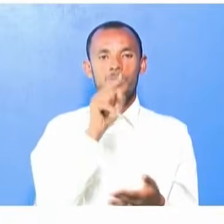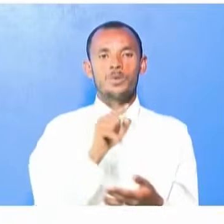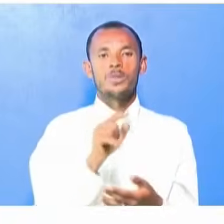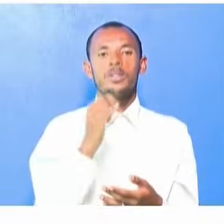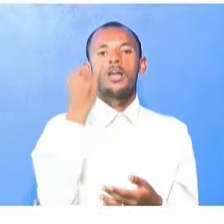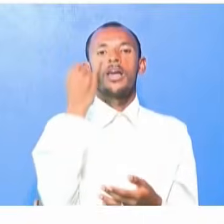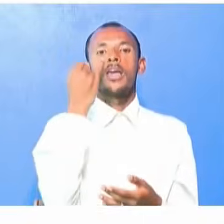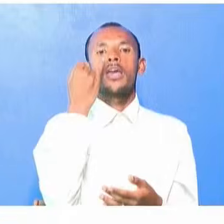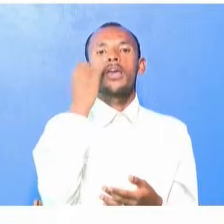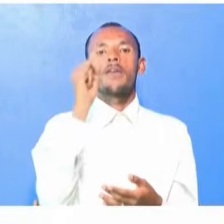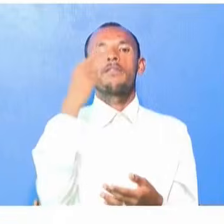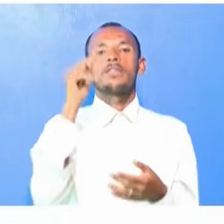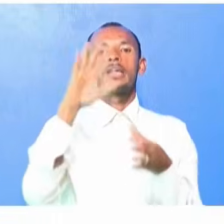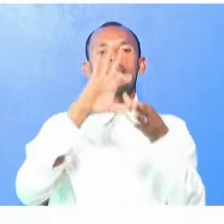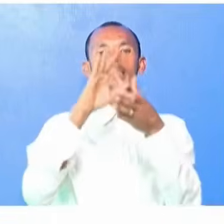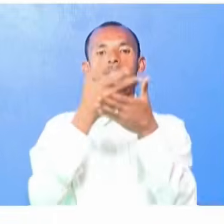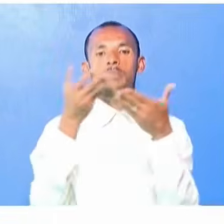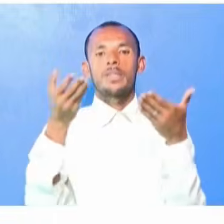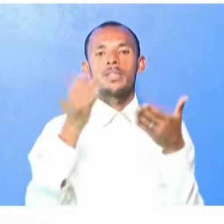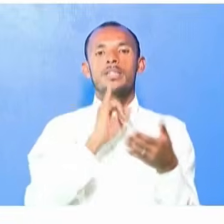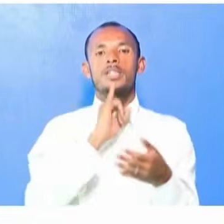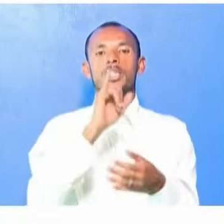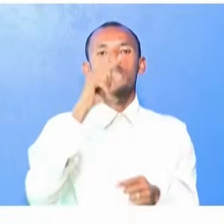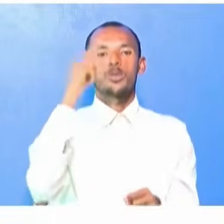if the statement is correct.